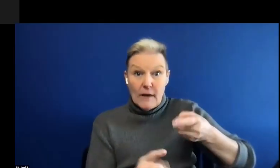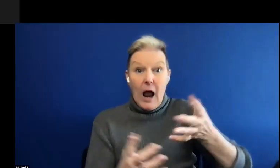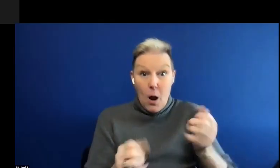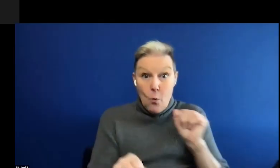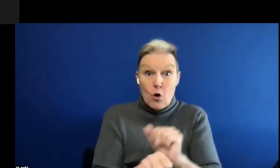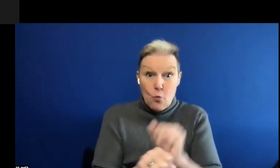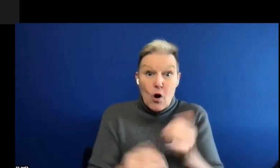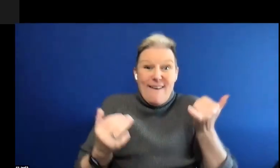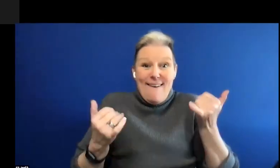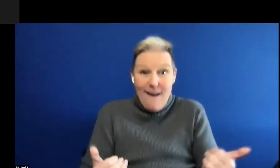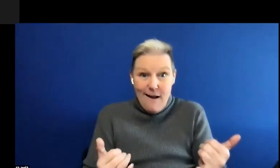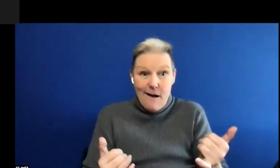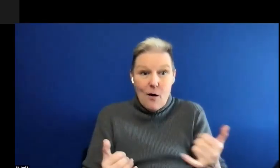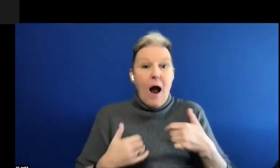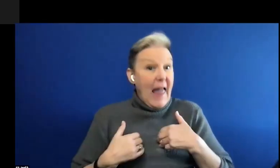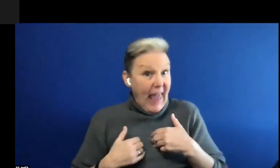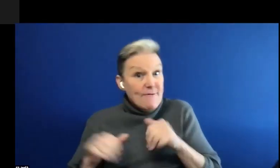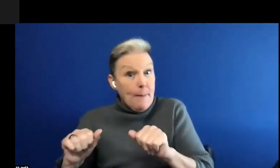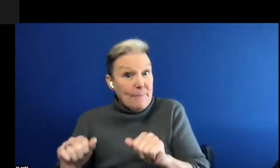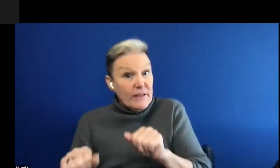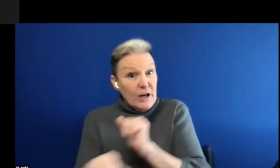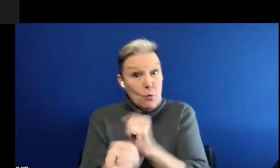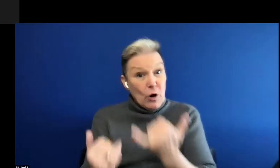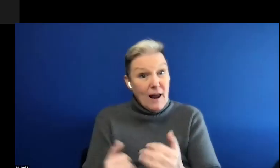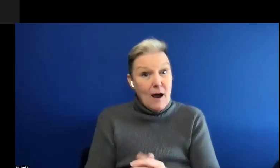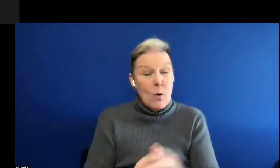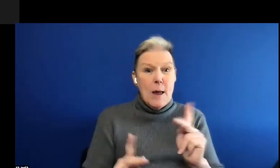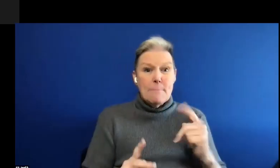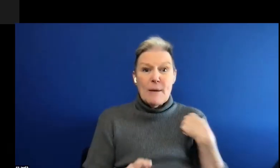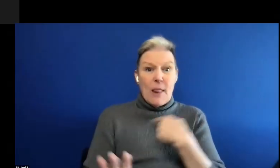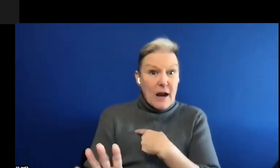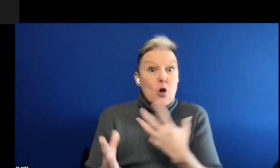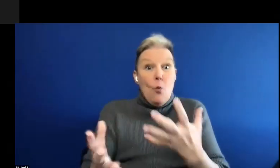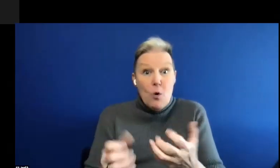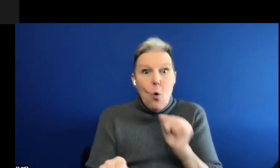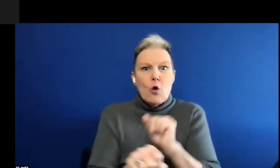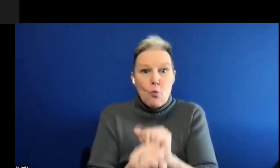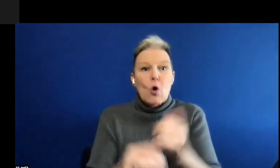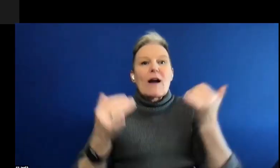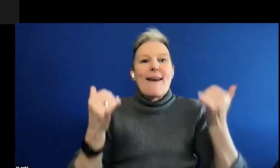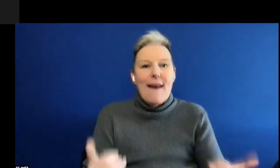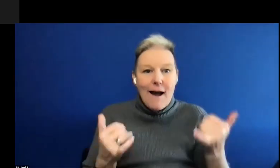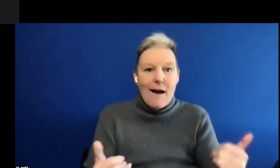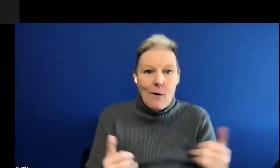work now. I have the ability to work now. People like us, we want to work now.